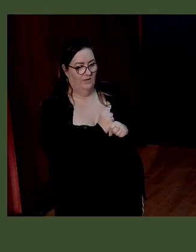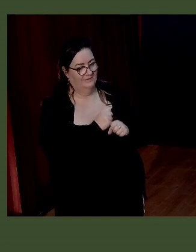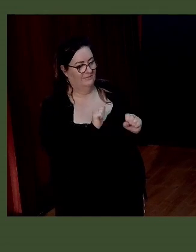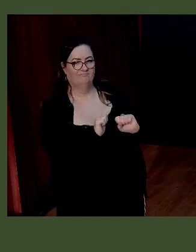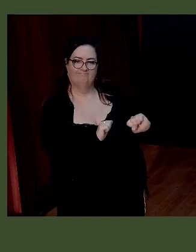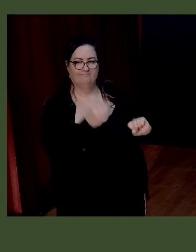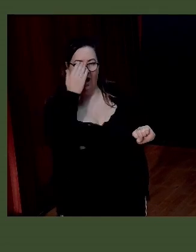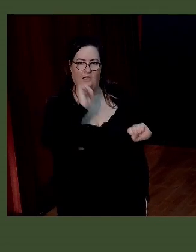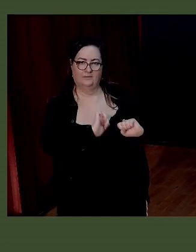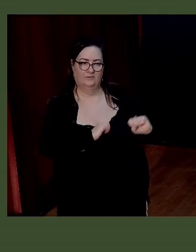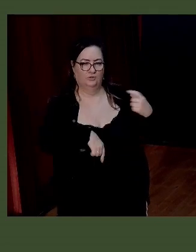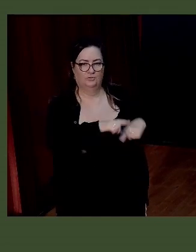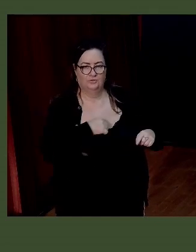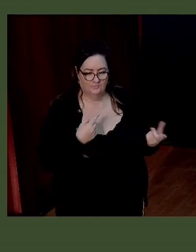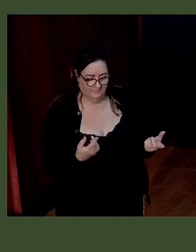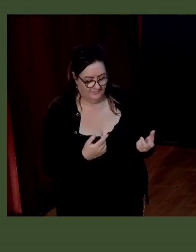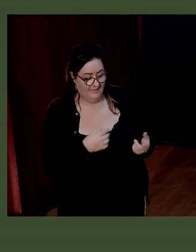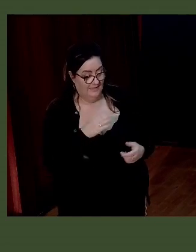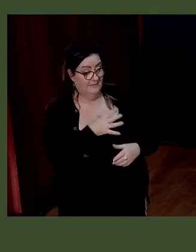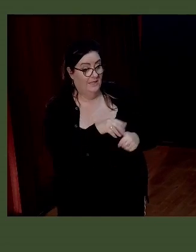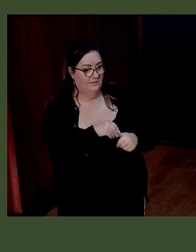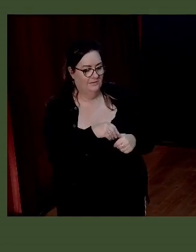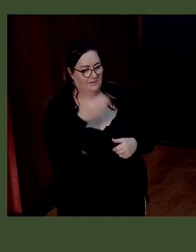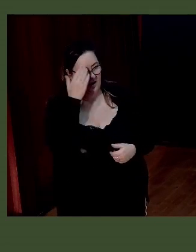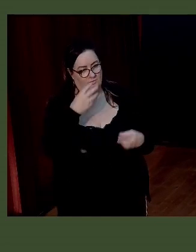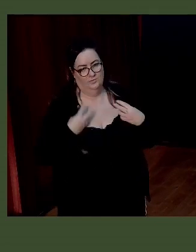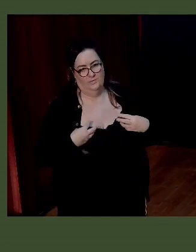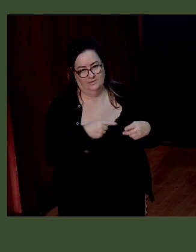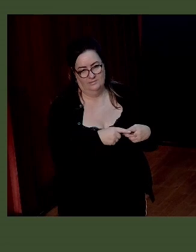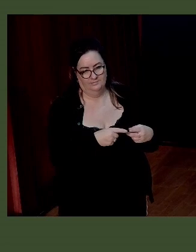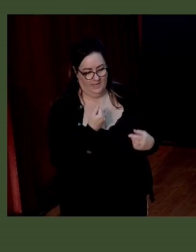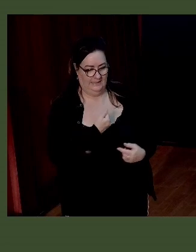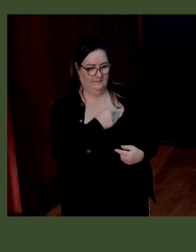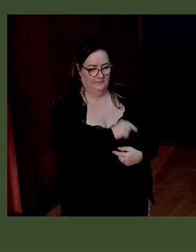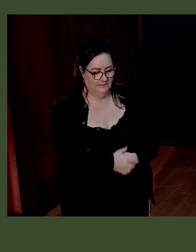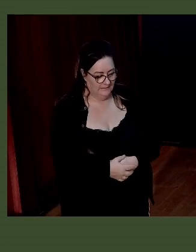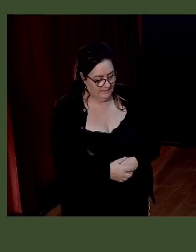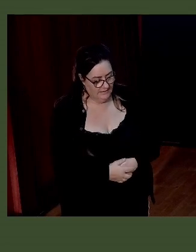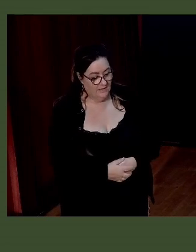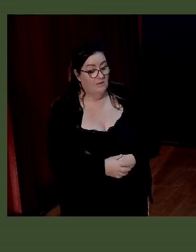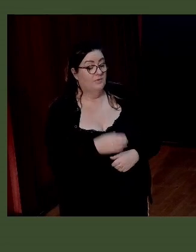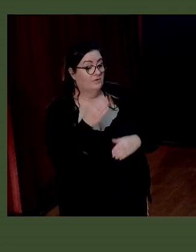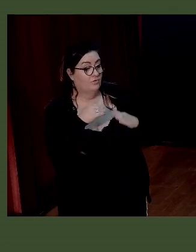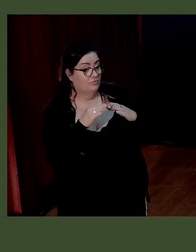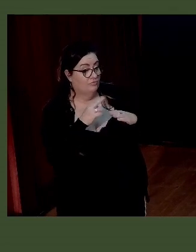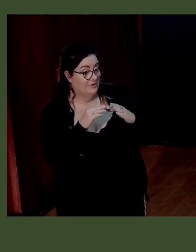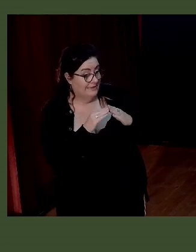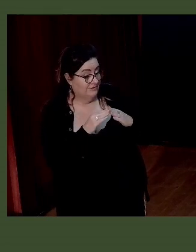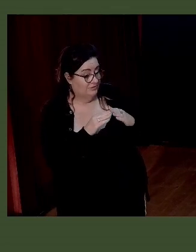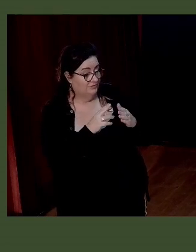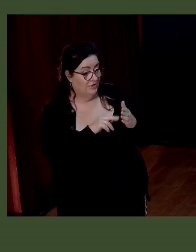to be Irish, and indeed, particularly what it meant to be an Irish woman. Not only did legislation and religious teaching define